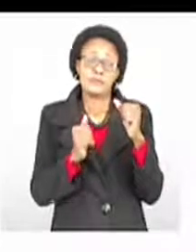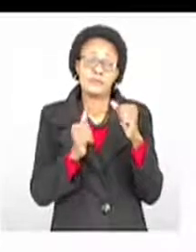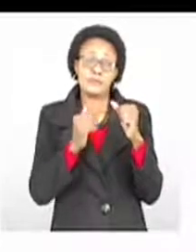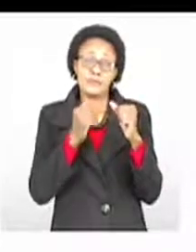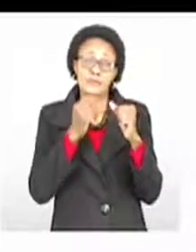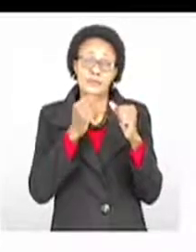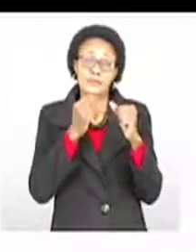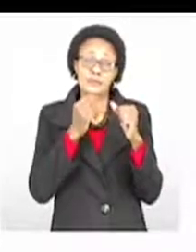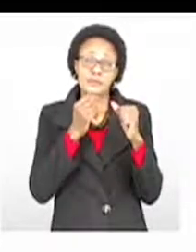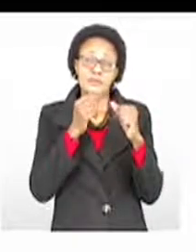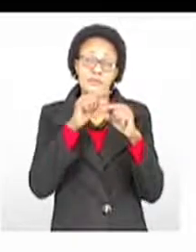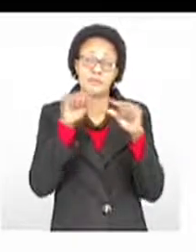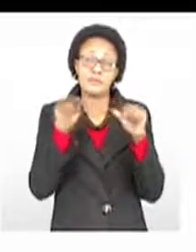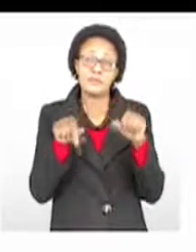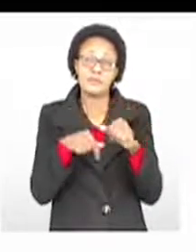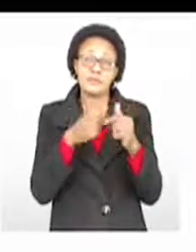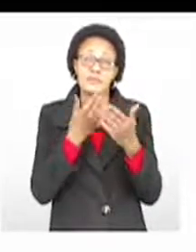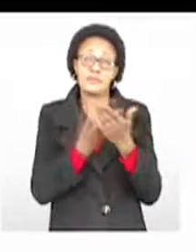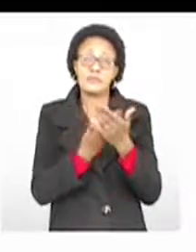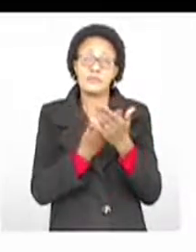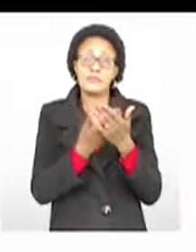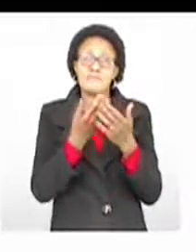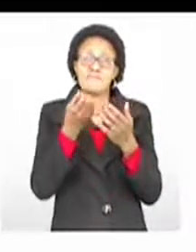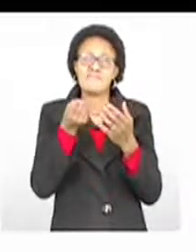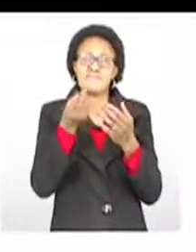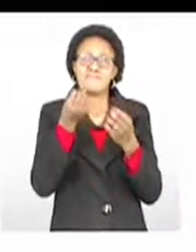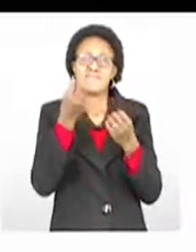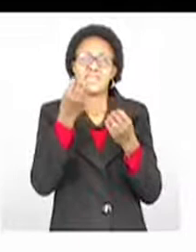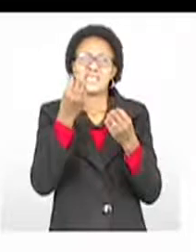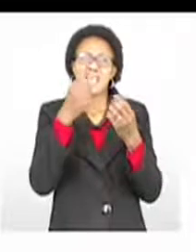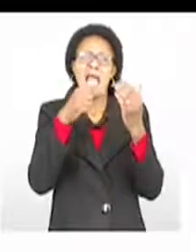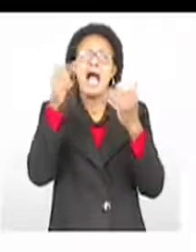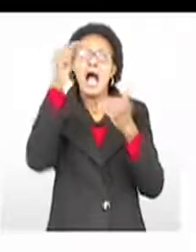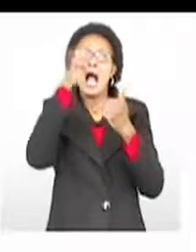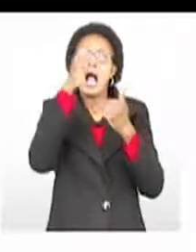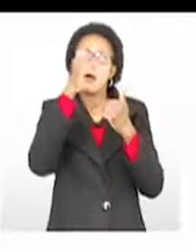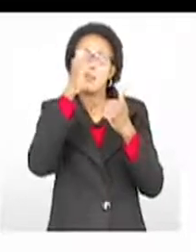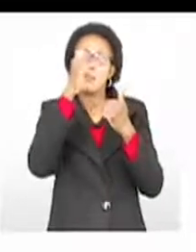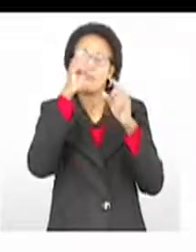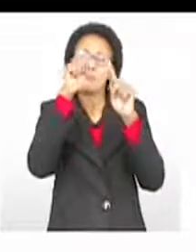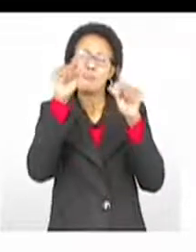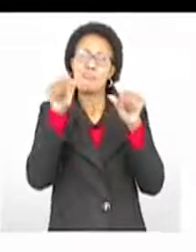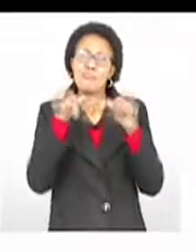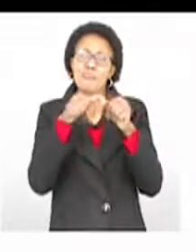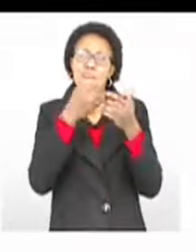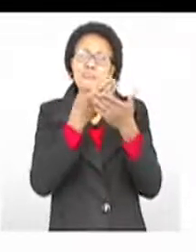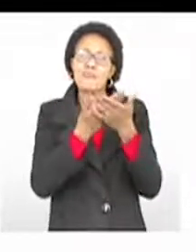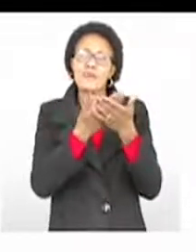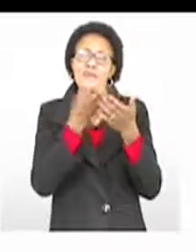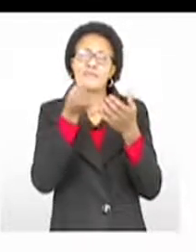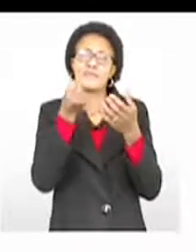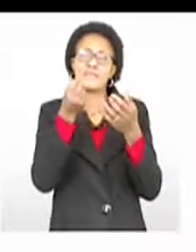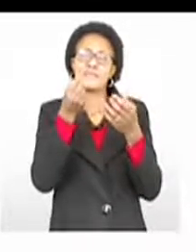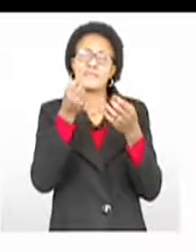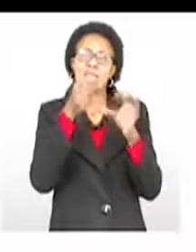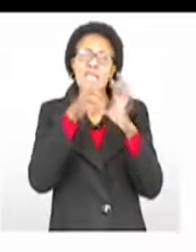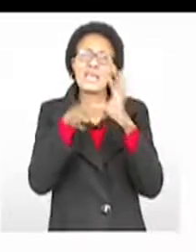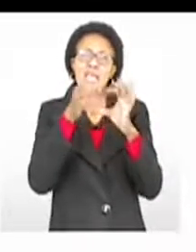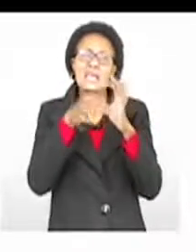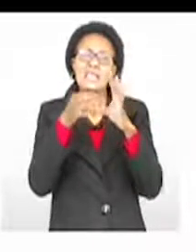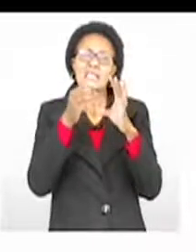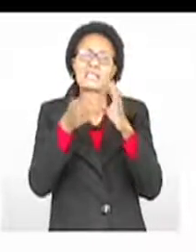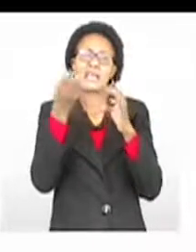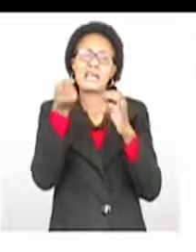are many eggs there. But if you check the eggs on the top